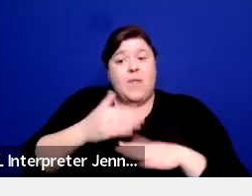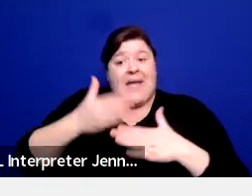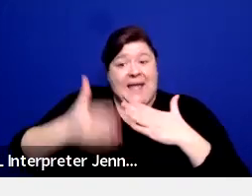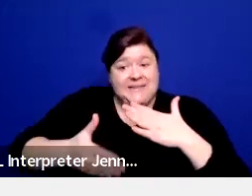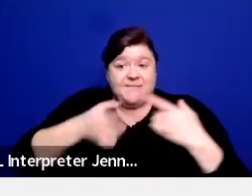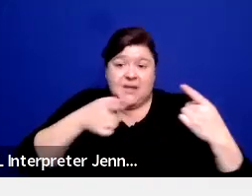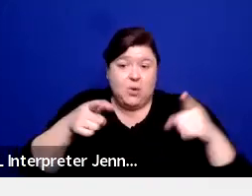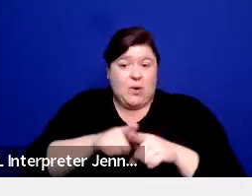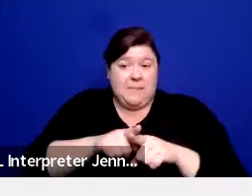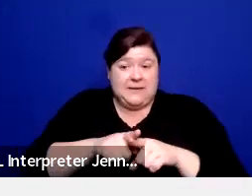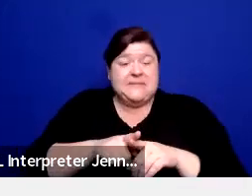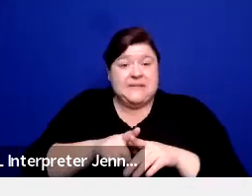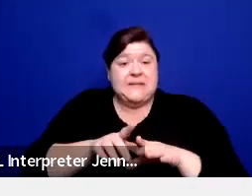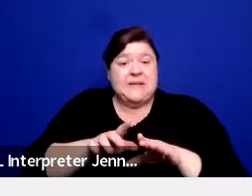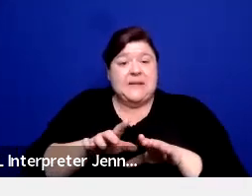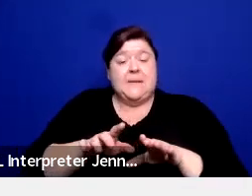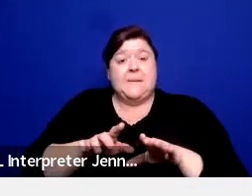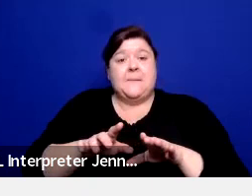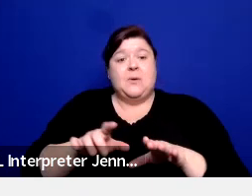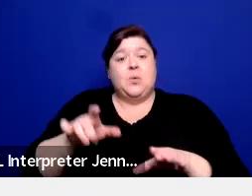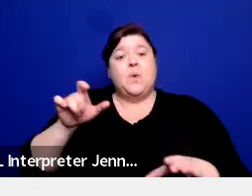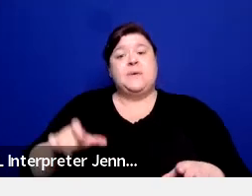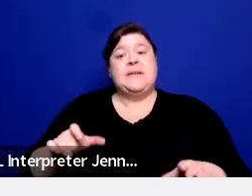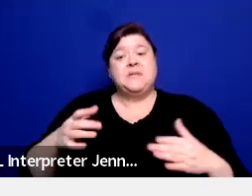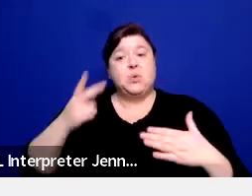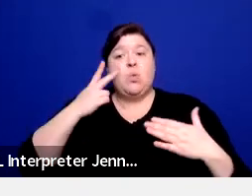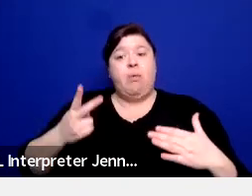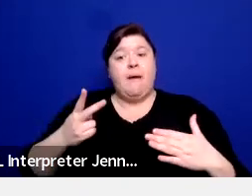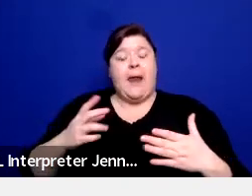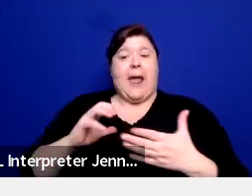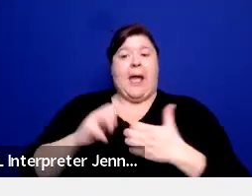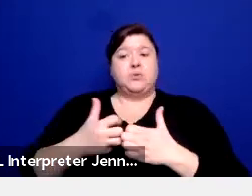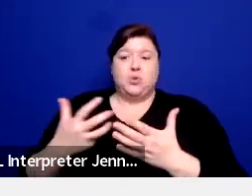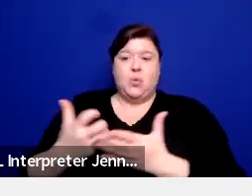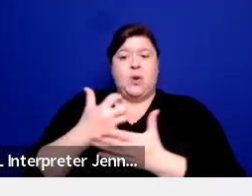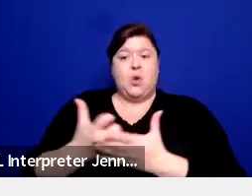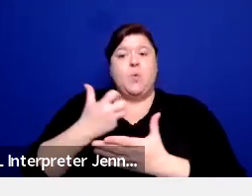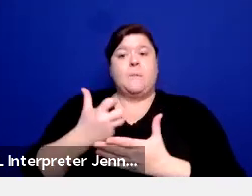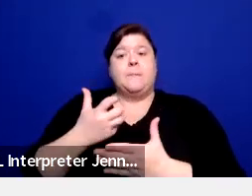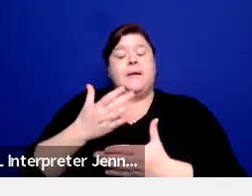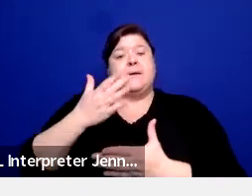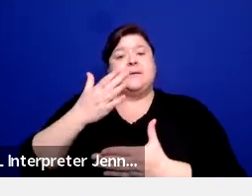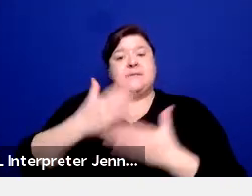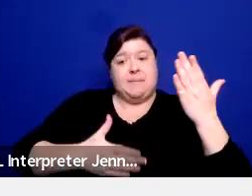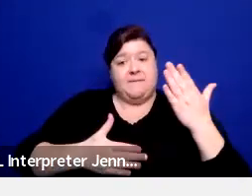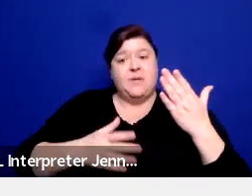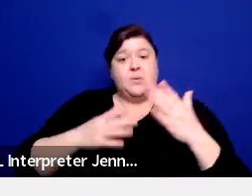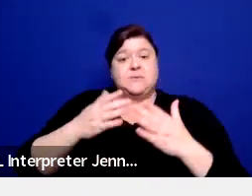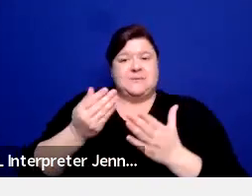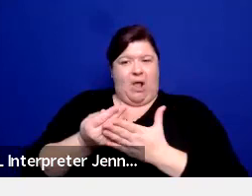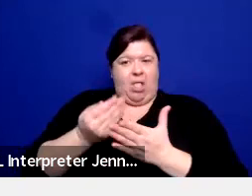need to look at how to recoup some of those dollars, because you are required to stay open that full time.